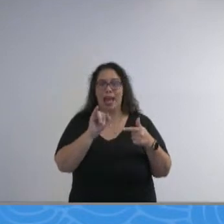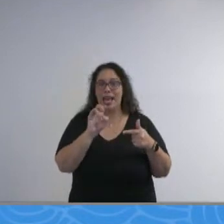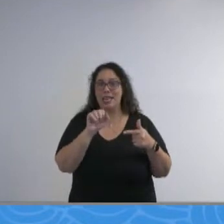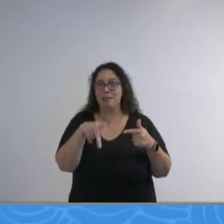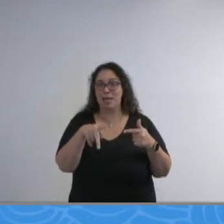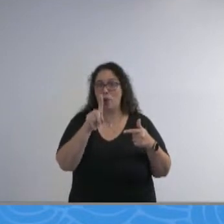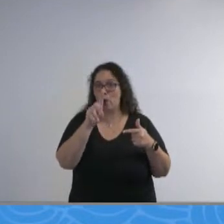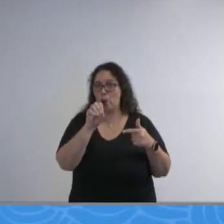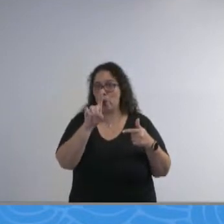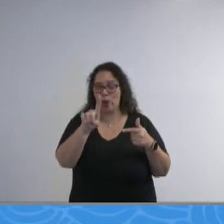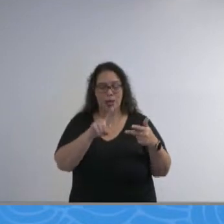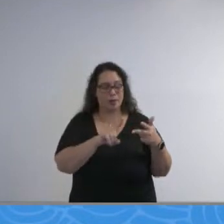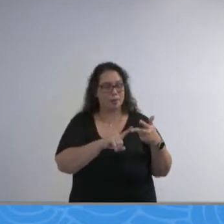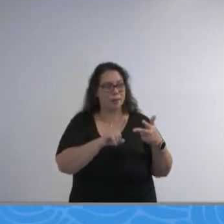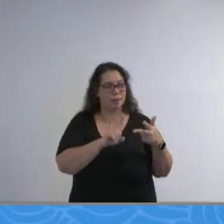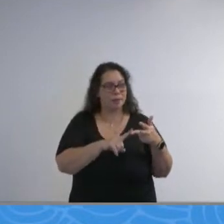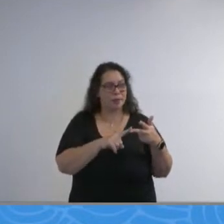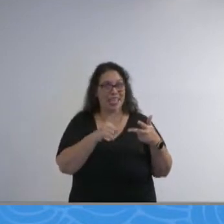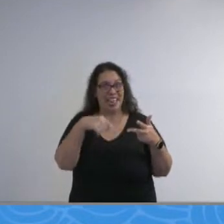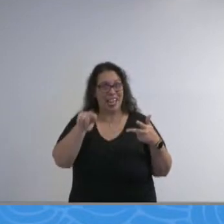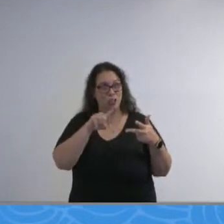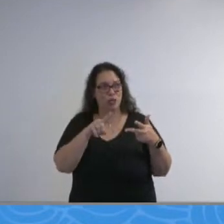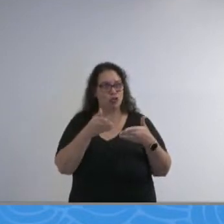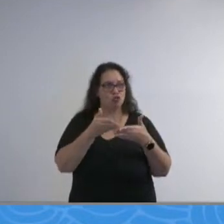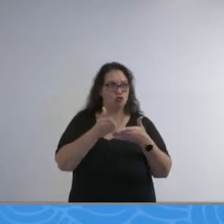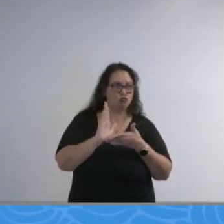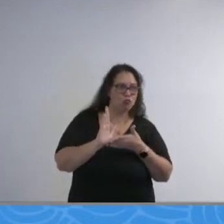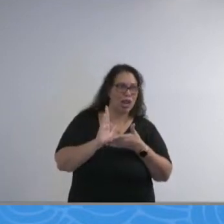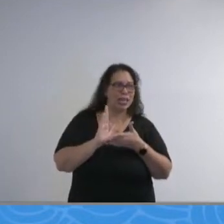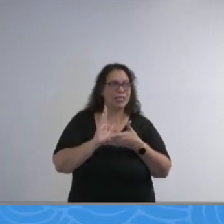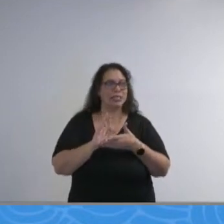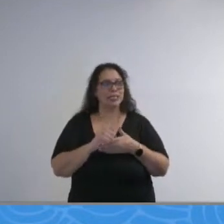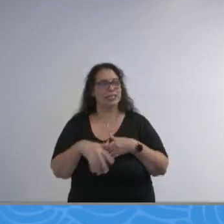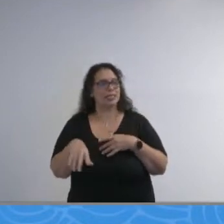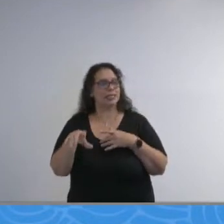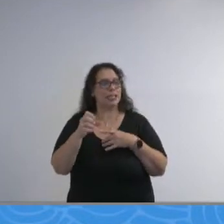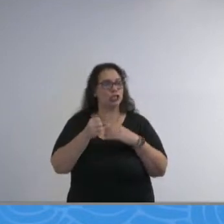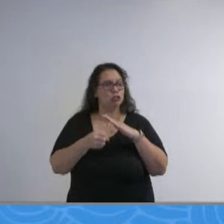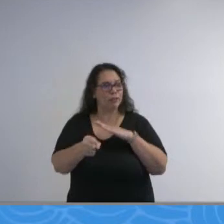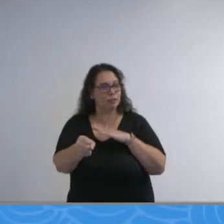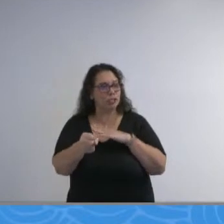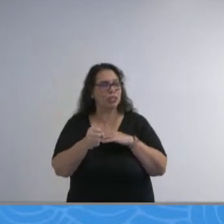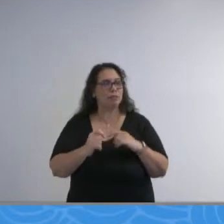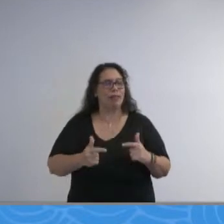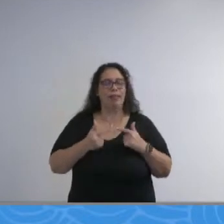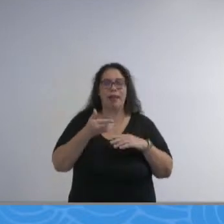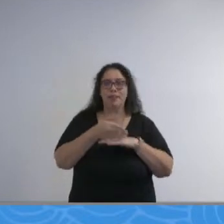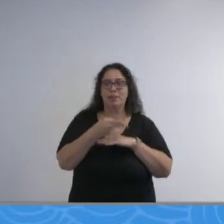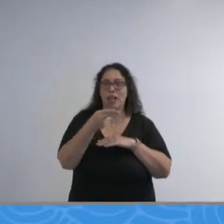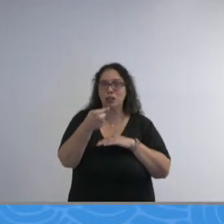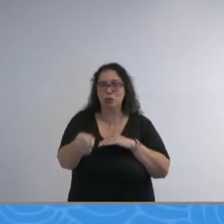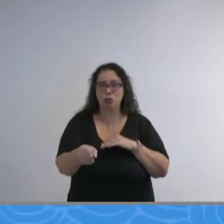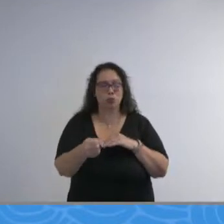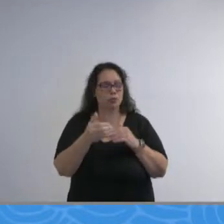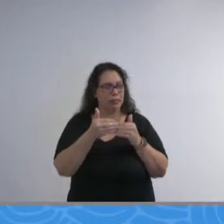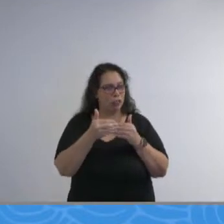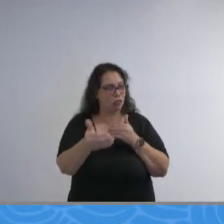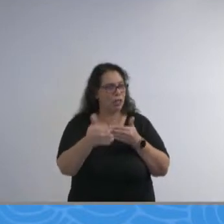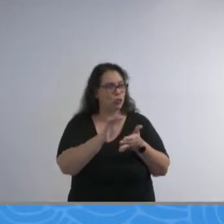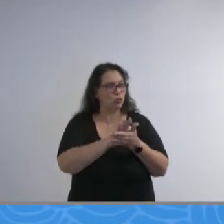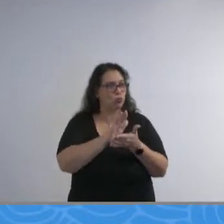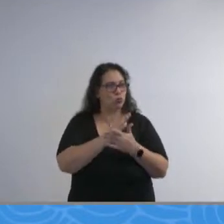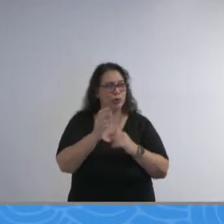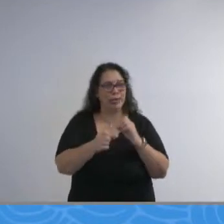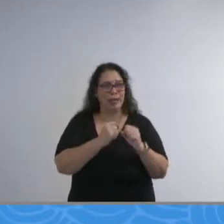next week, we have one on rights, conservatorship, and life after high school. And you can see for the rest of the school year, we have some